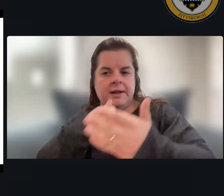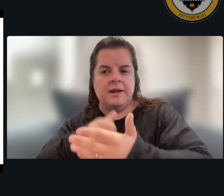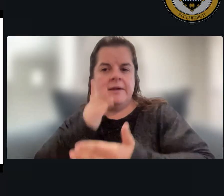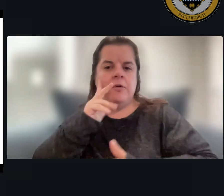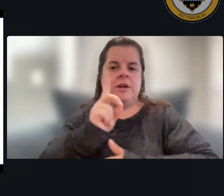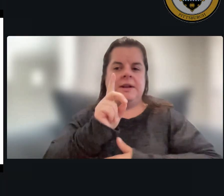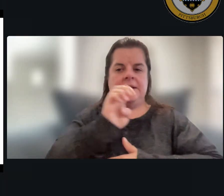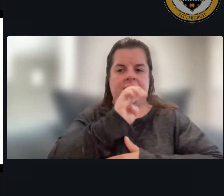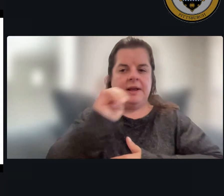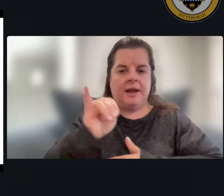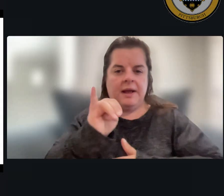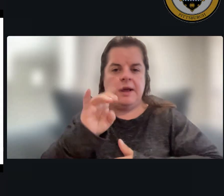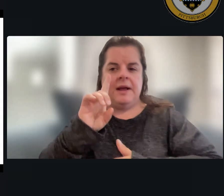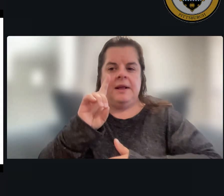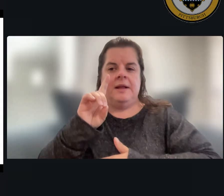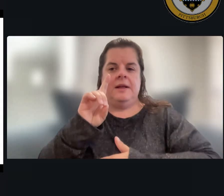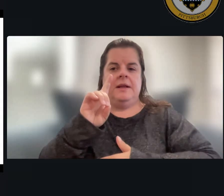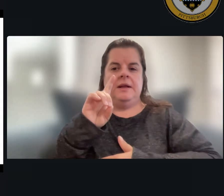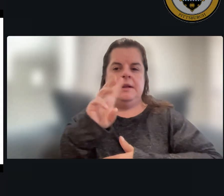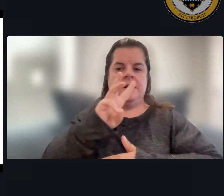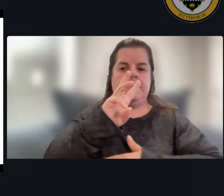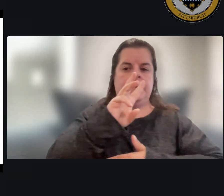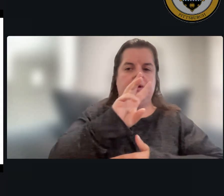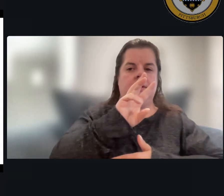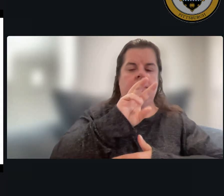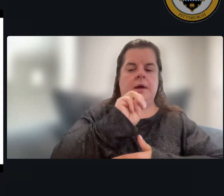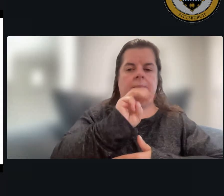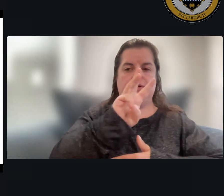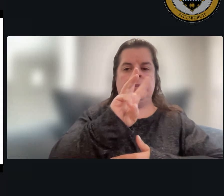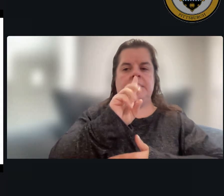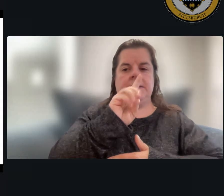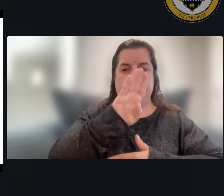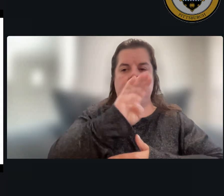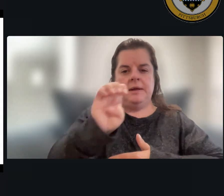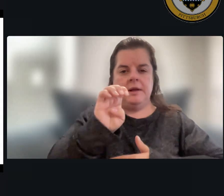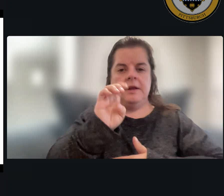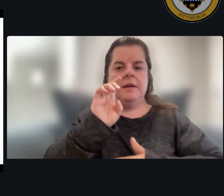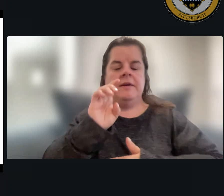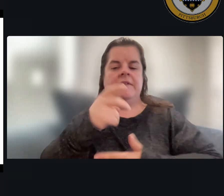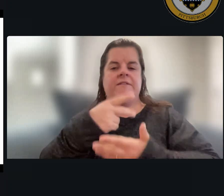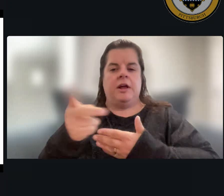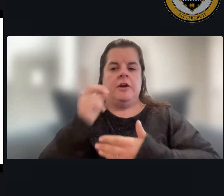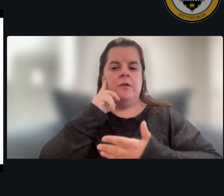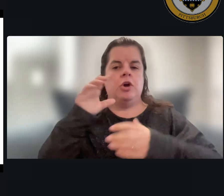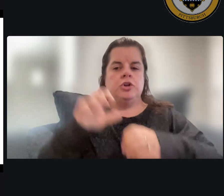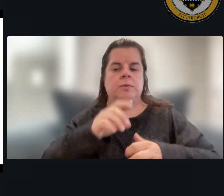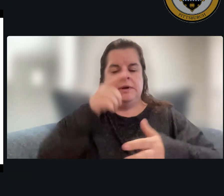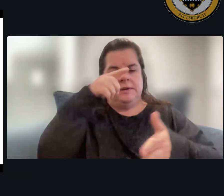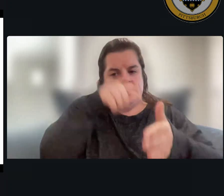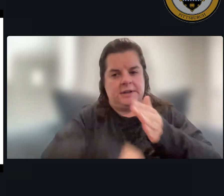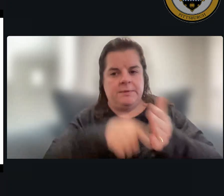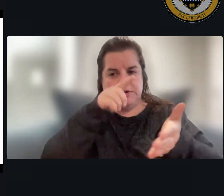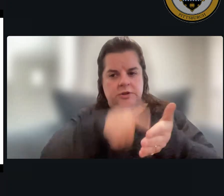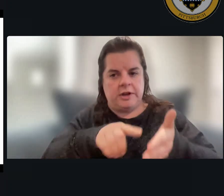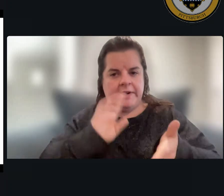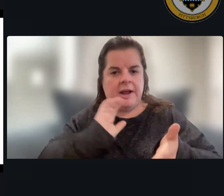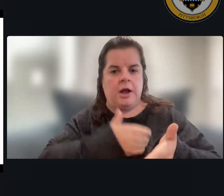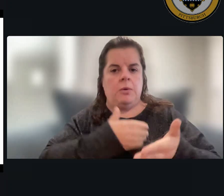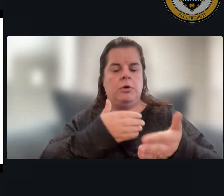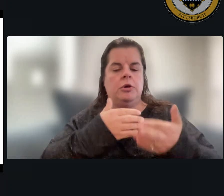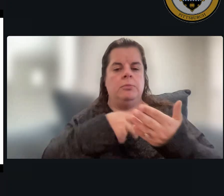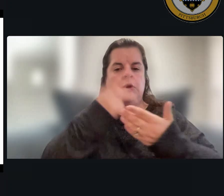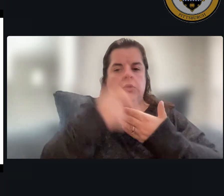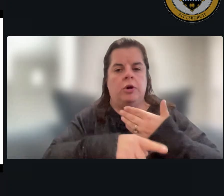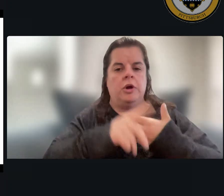DEI, MWDBE, and DBE programs nationwide, failure to complete a robust study puts our region's programs at real risk